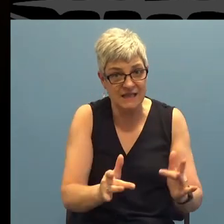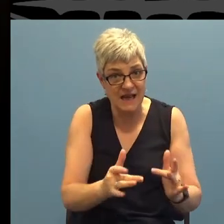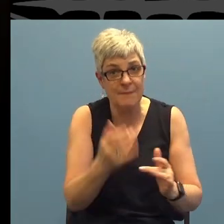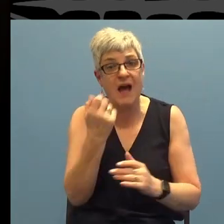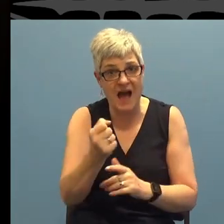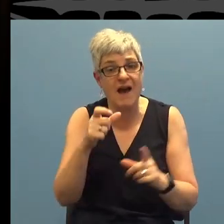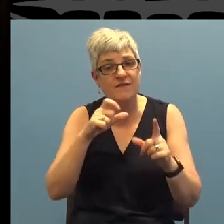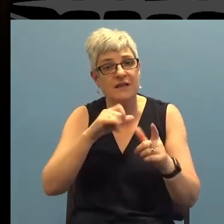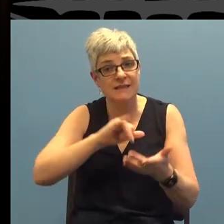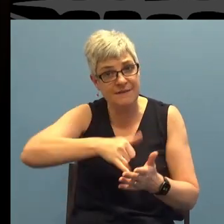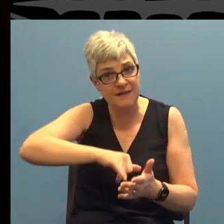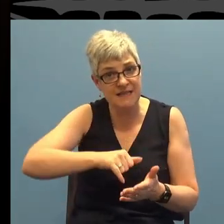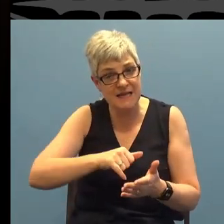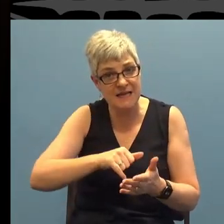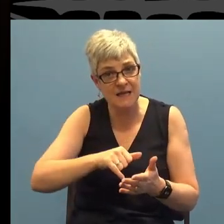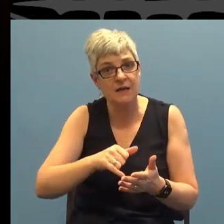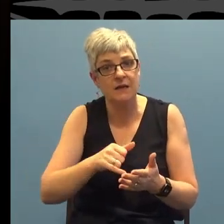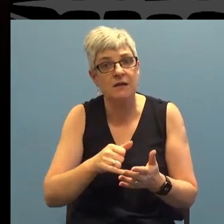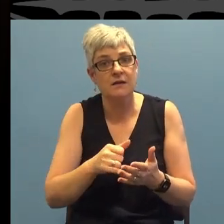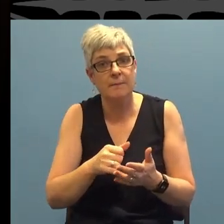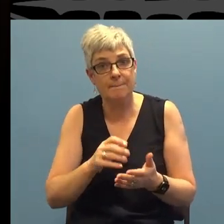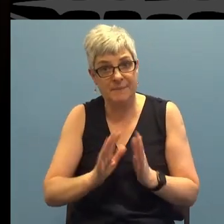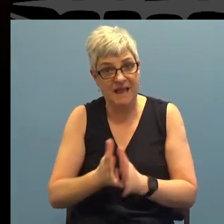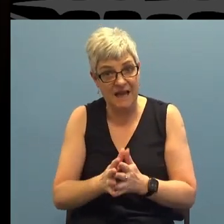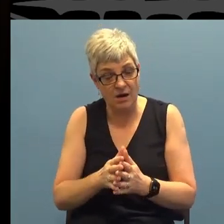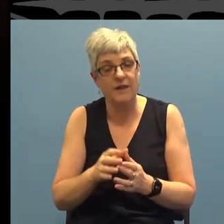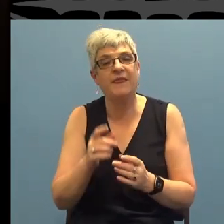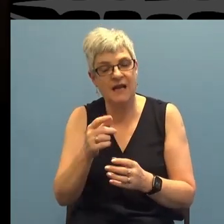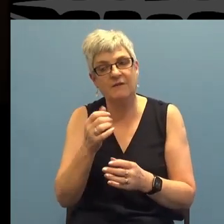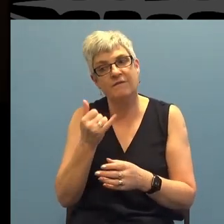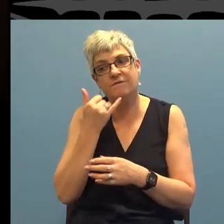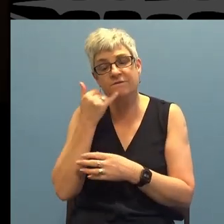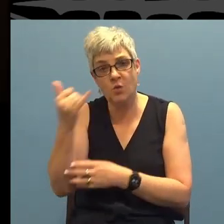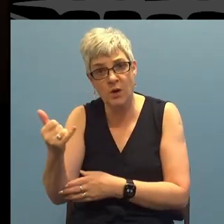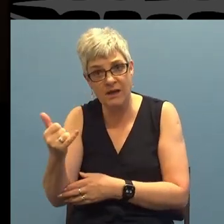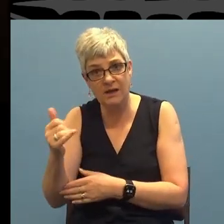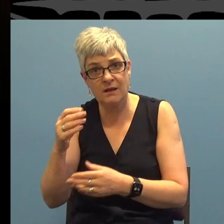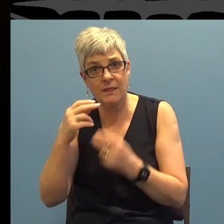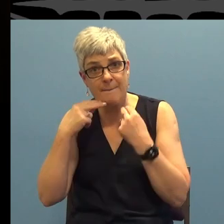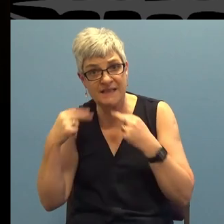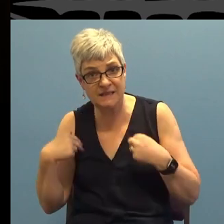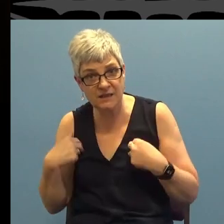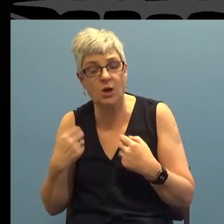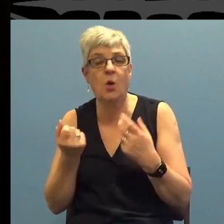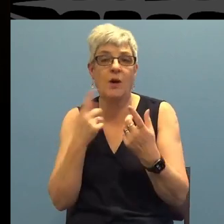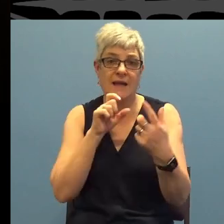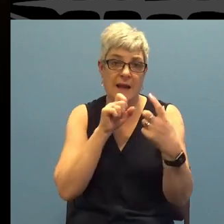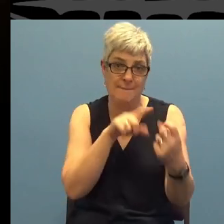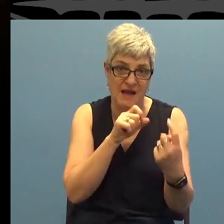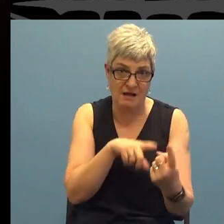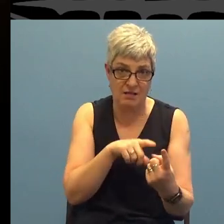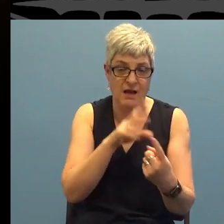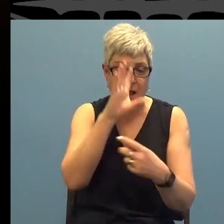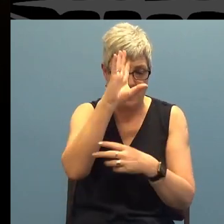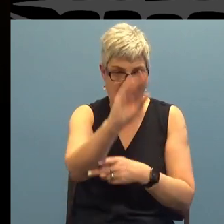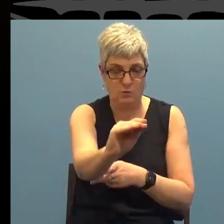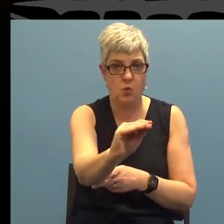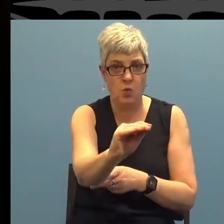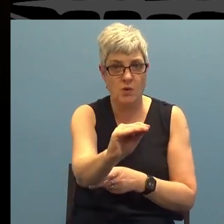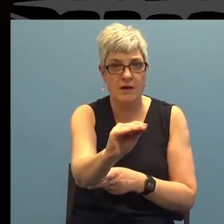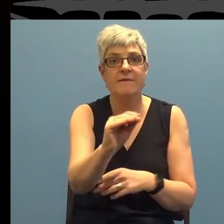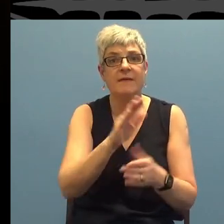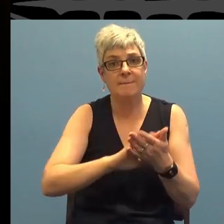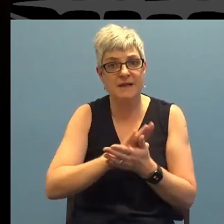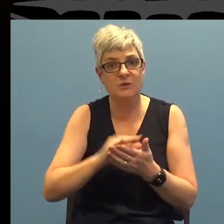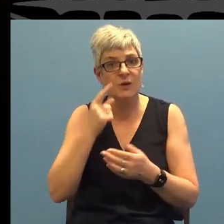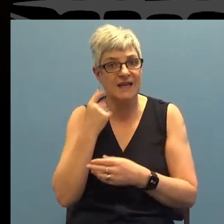thing to do is to give me a call, 248-526, or email me and let me know, and we can get a DVD to anyone